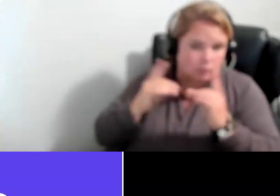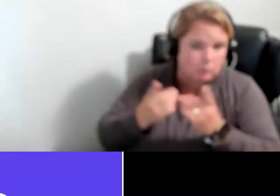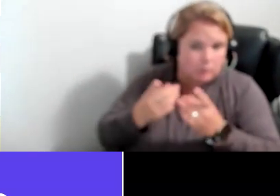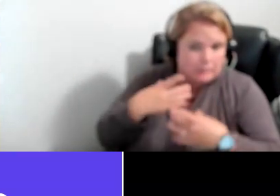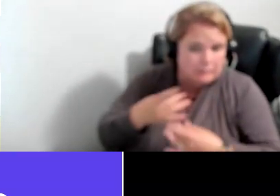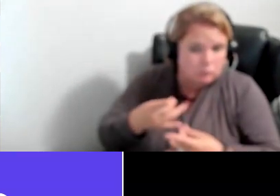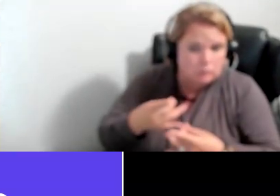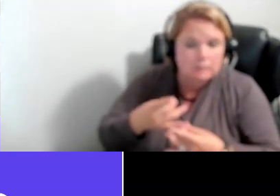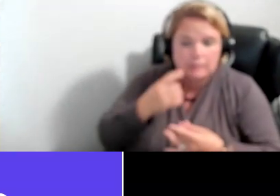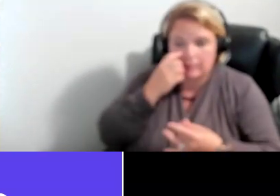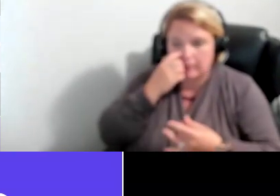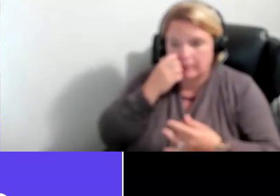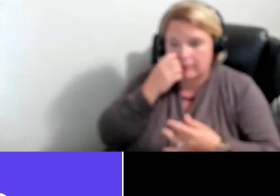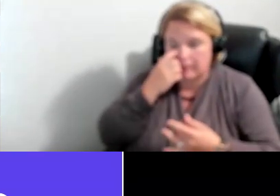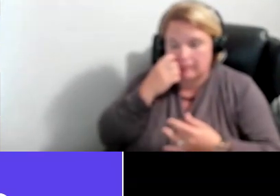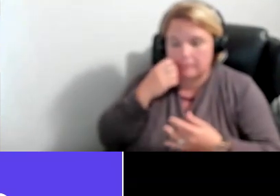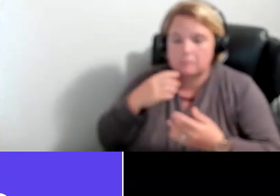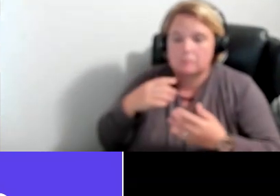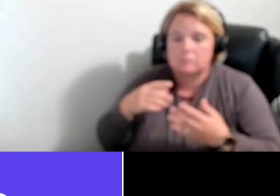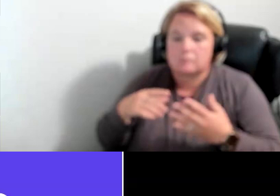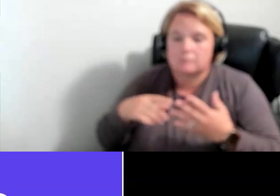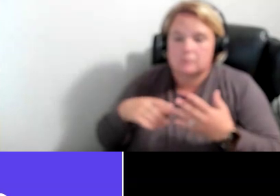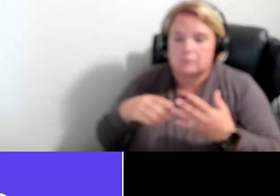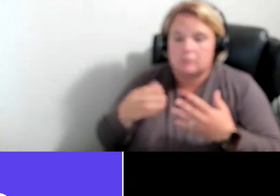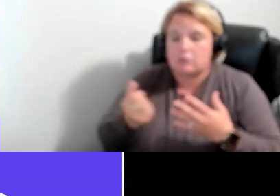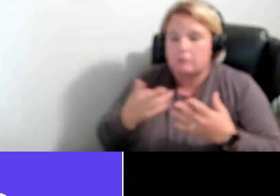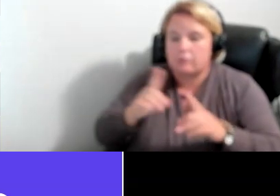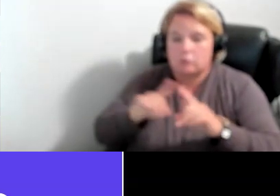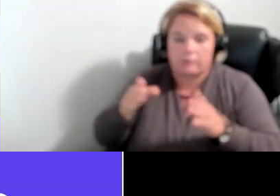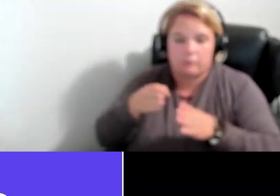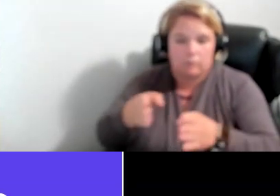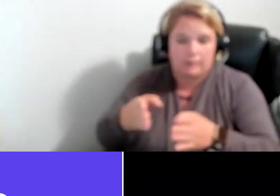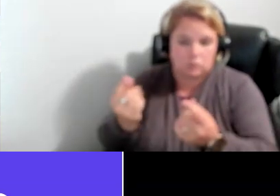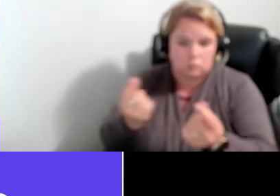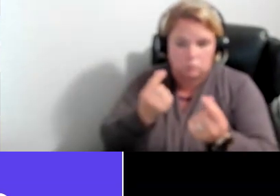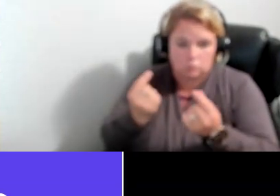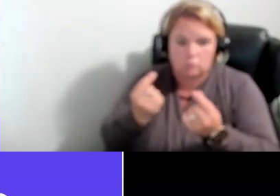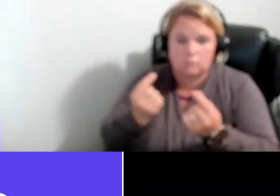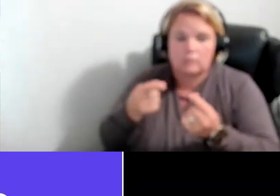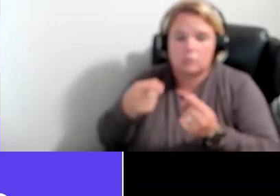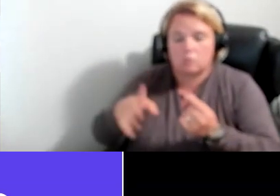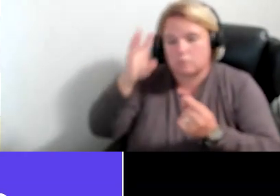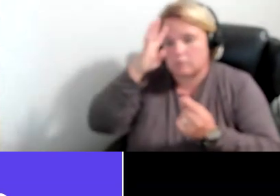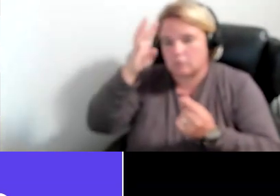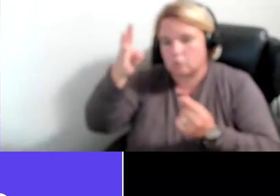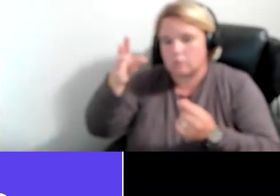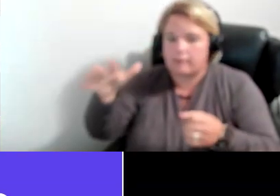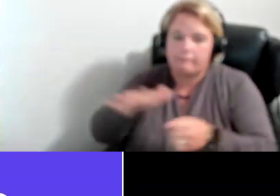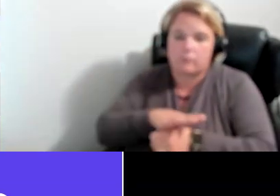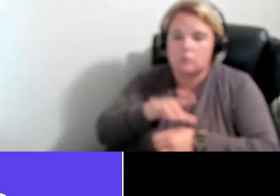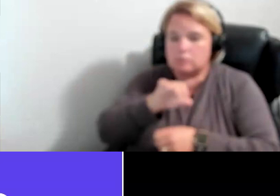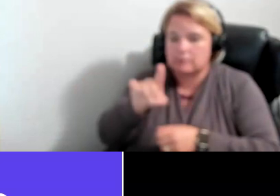it, there are a couple different ways to go. One would be to create a full